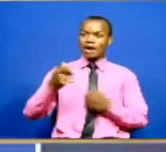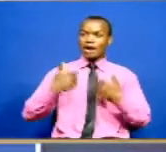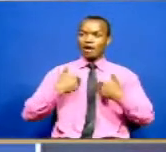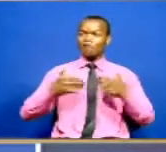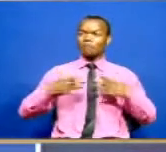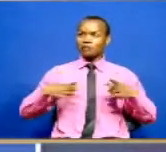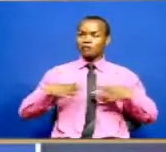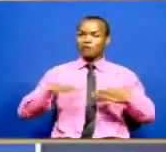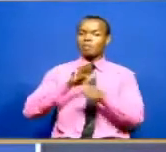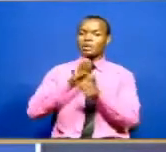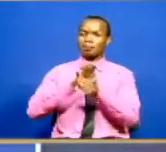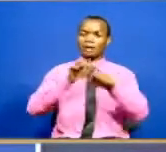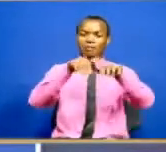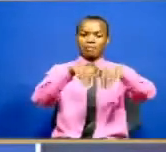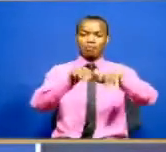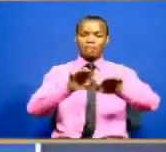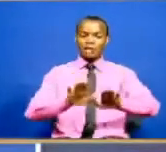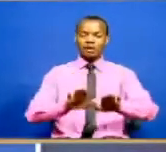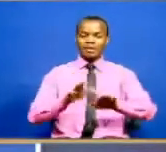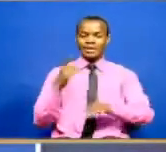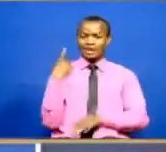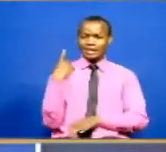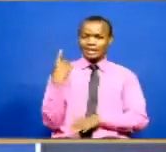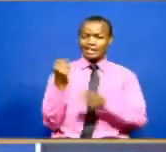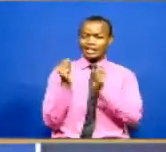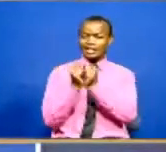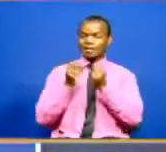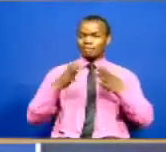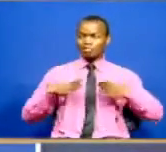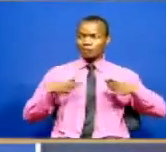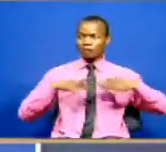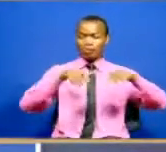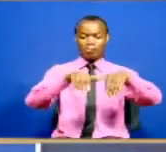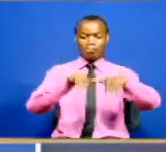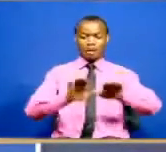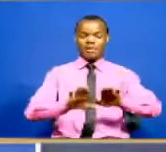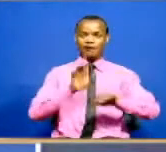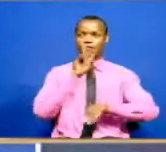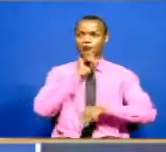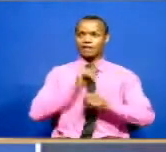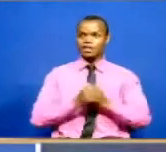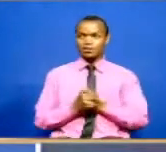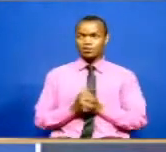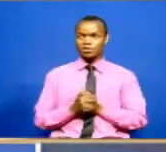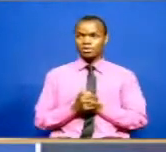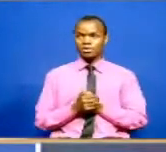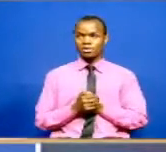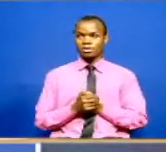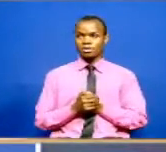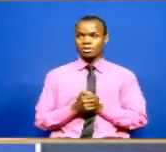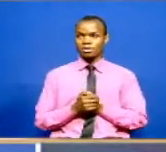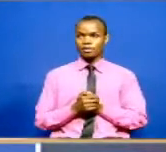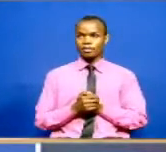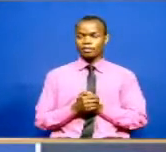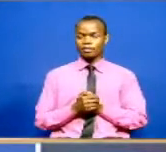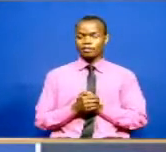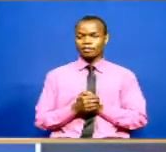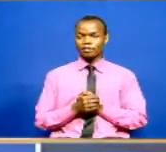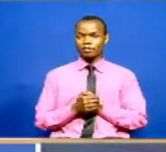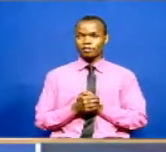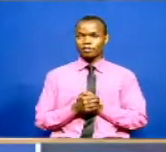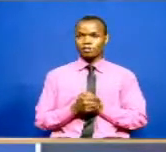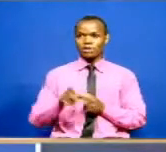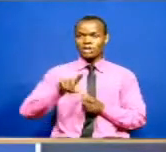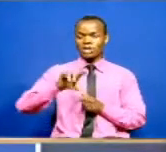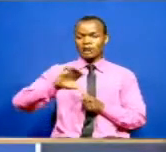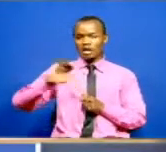chusi. Tumesika around karibu watu kumi. Daktari ndio kaundi meona ipinga